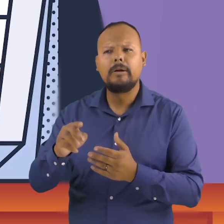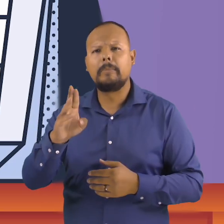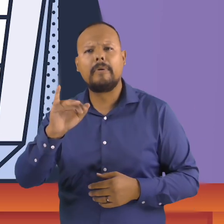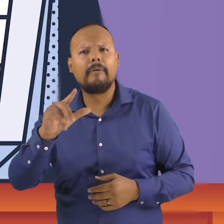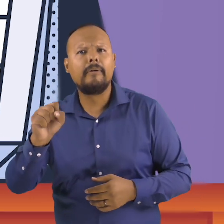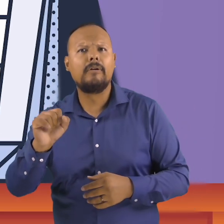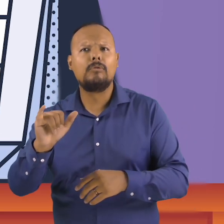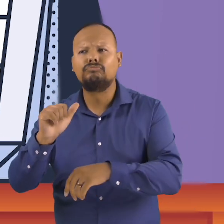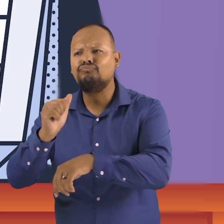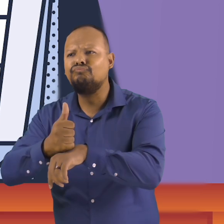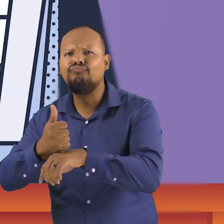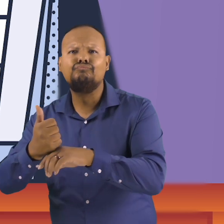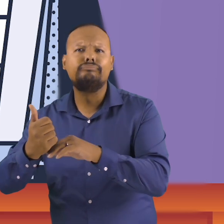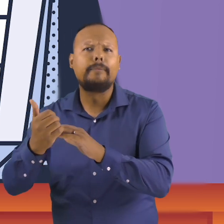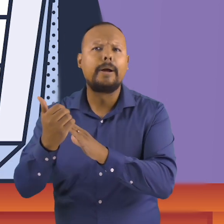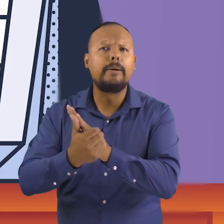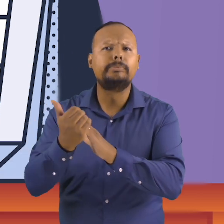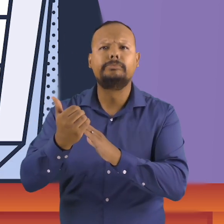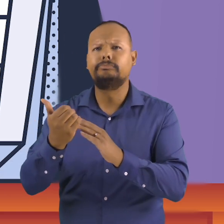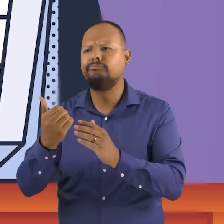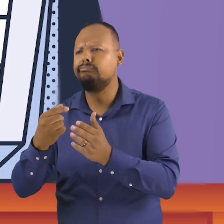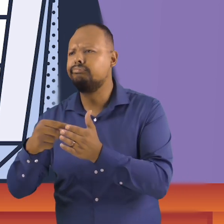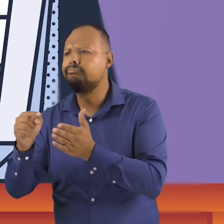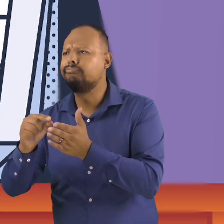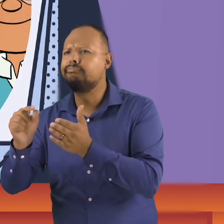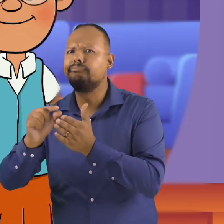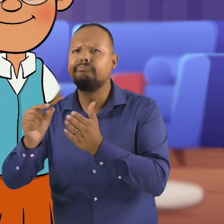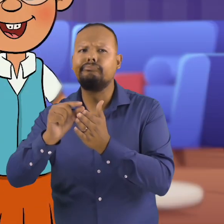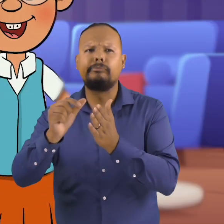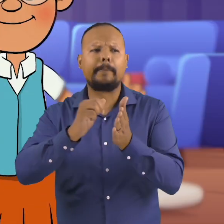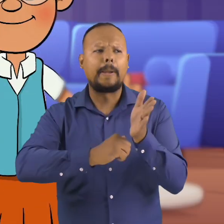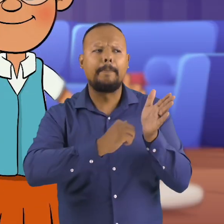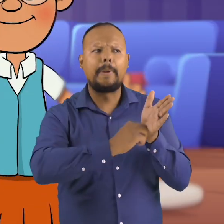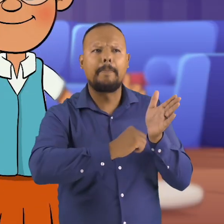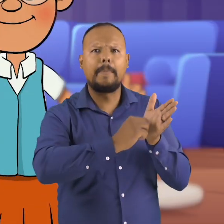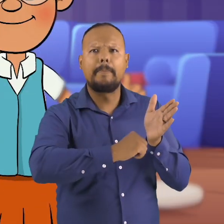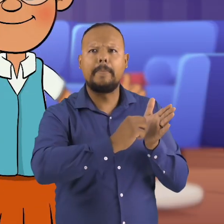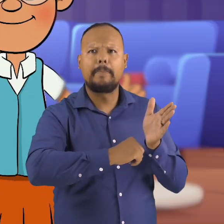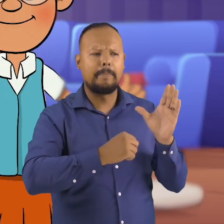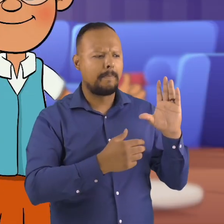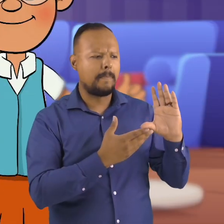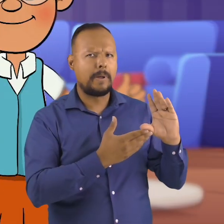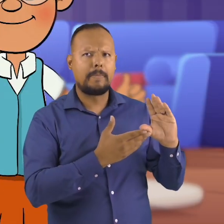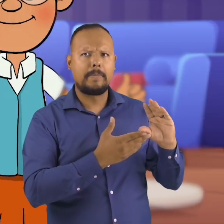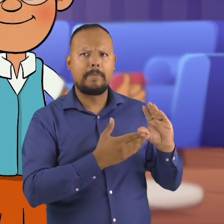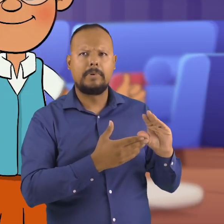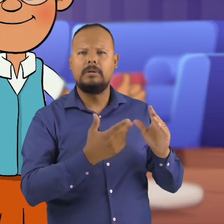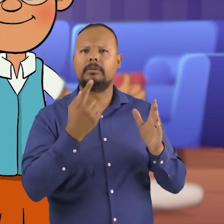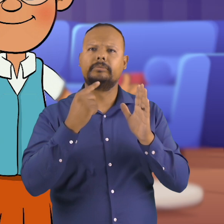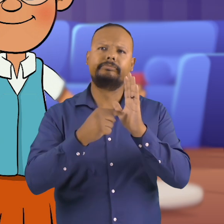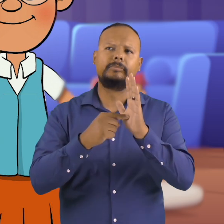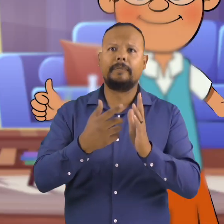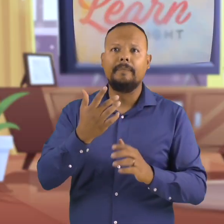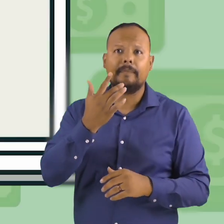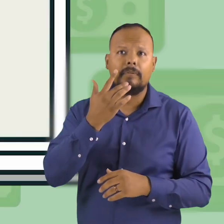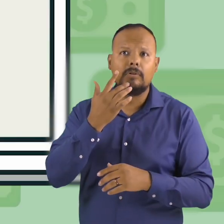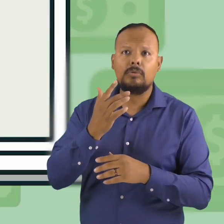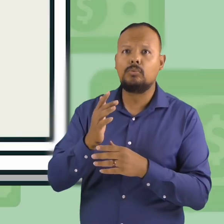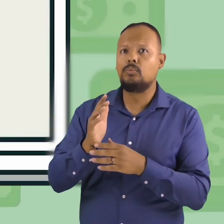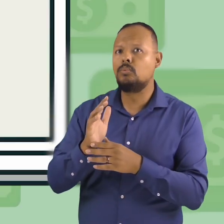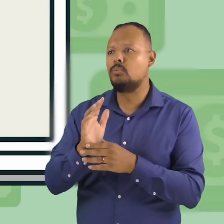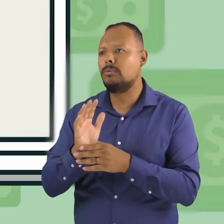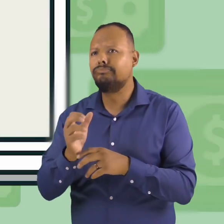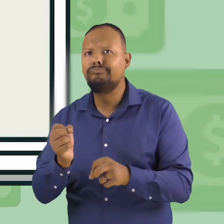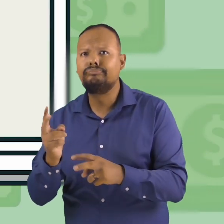automatic payments for specific services. Like your favorite streaming service, for example. When you